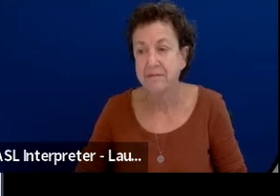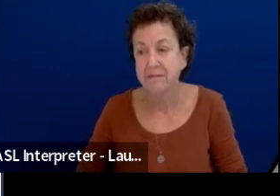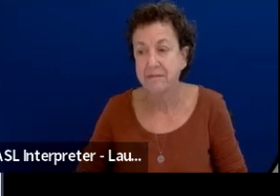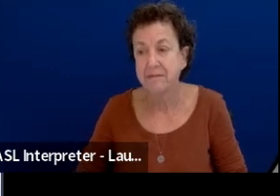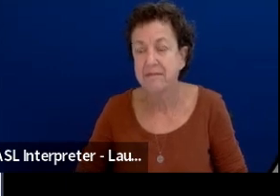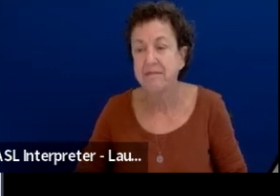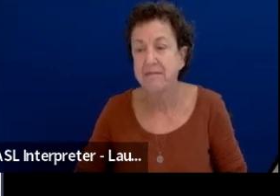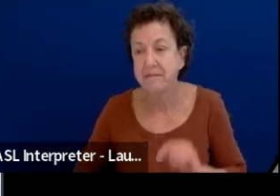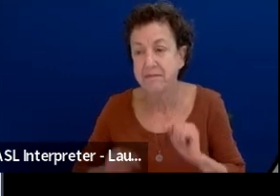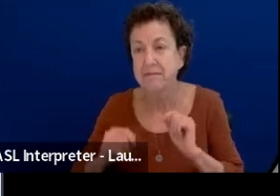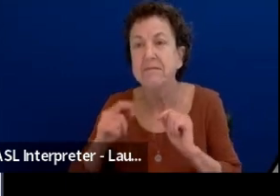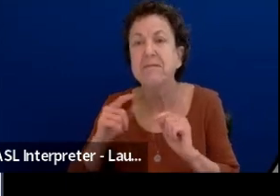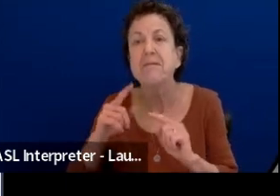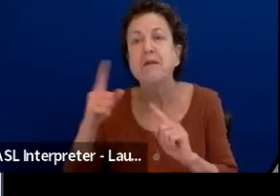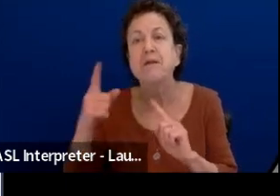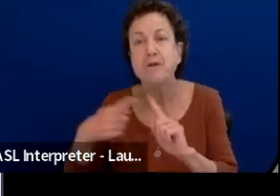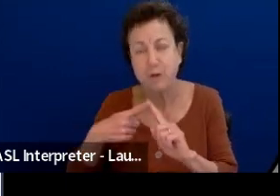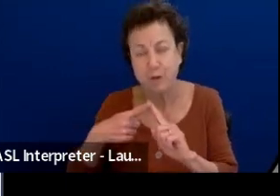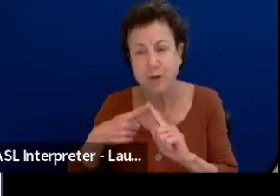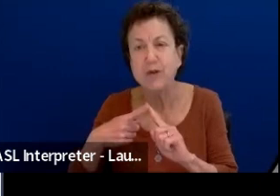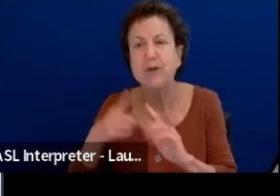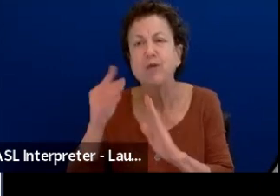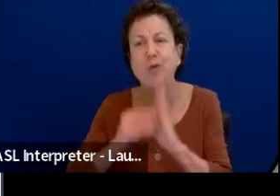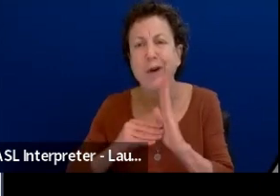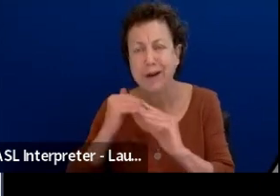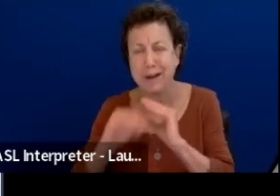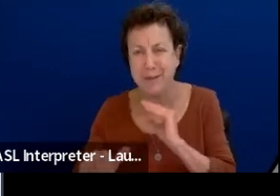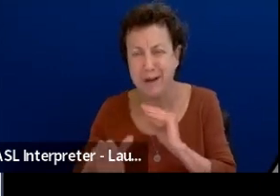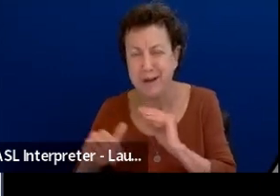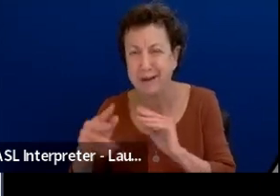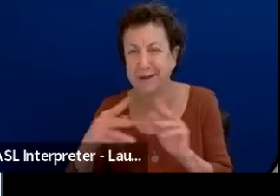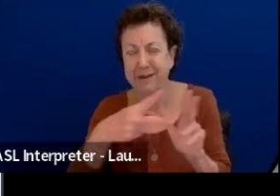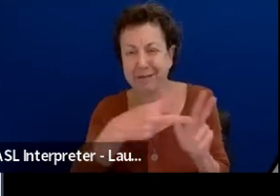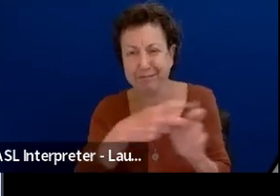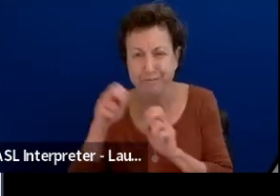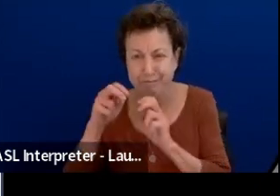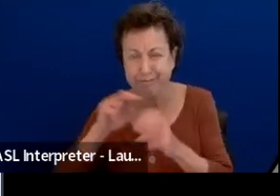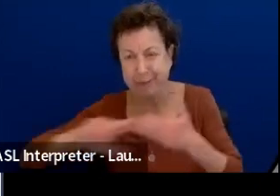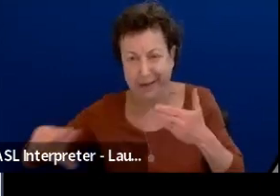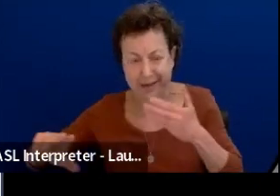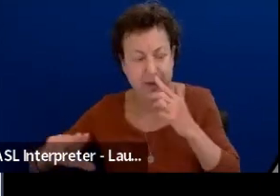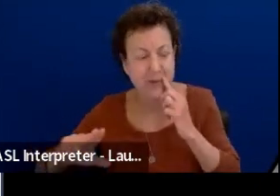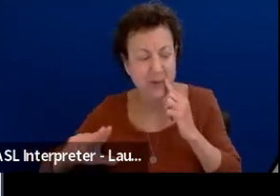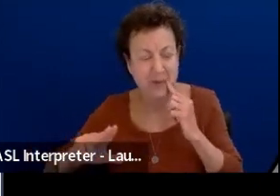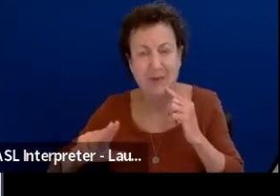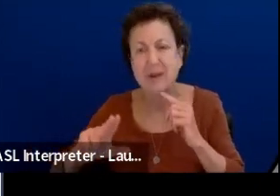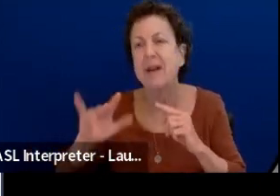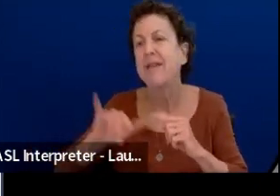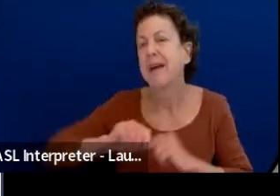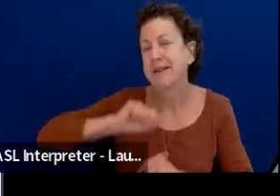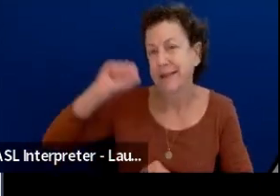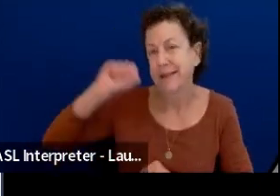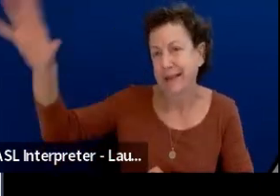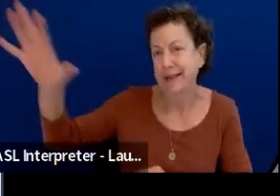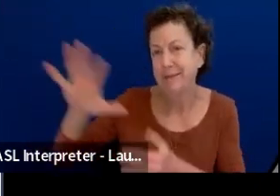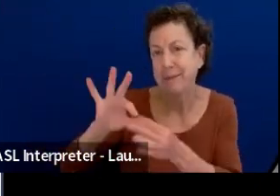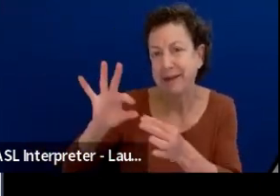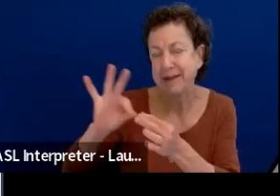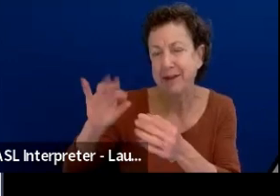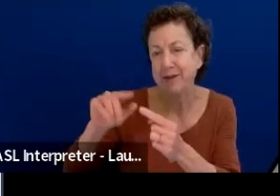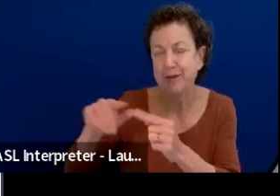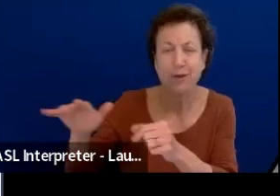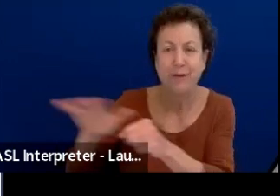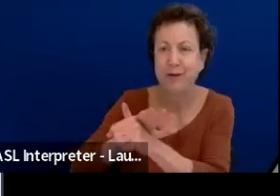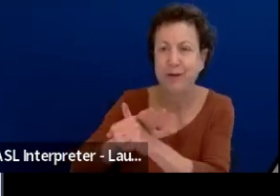whatever when you're composing an email, and that'll send your message to the